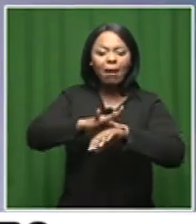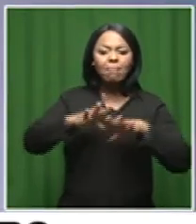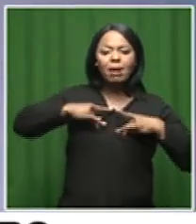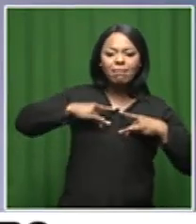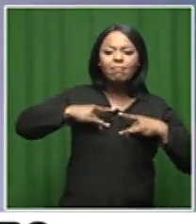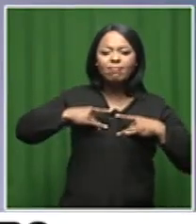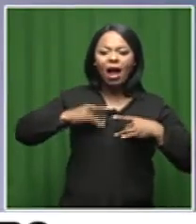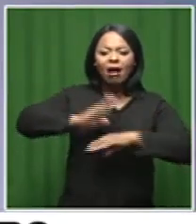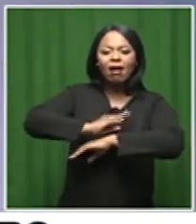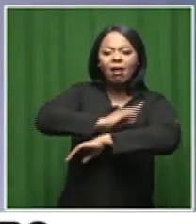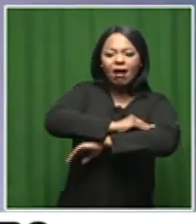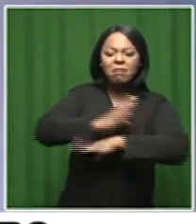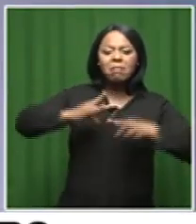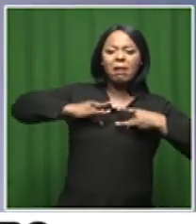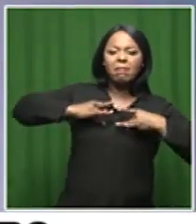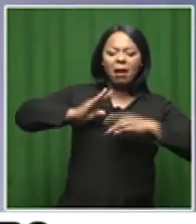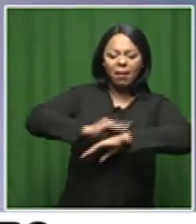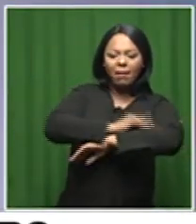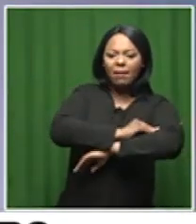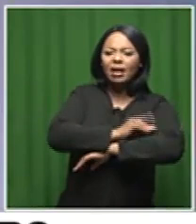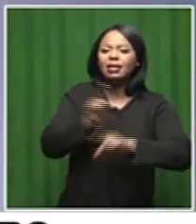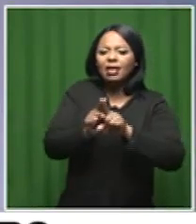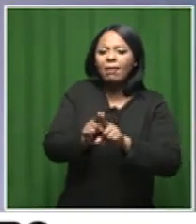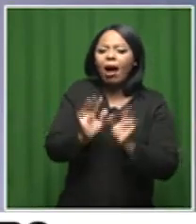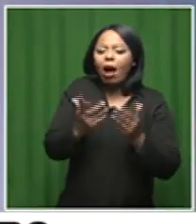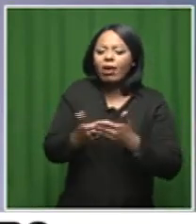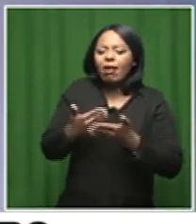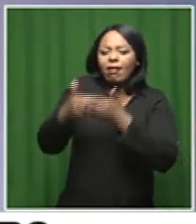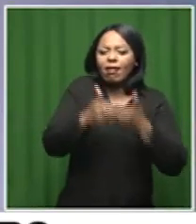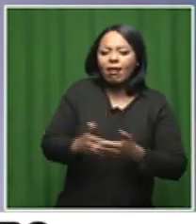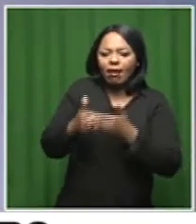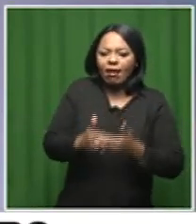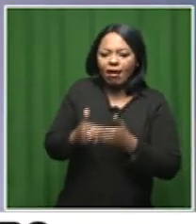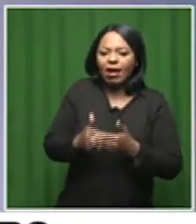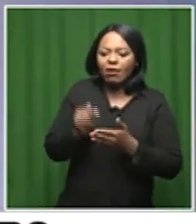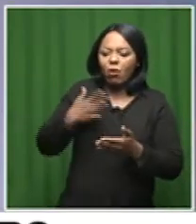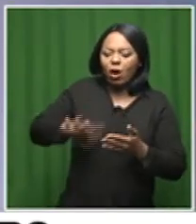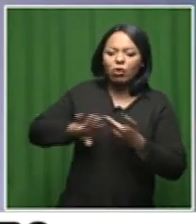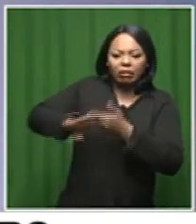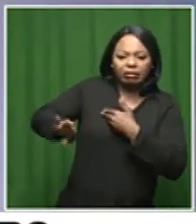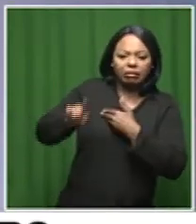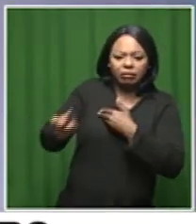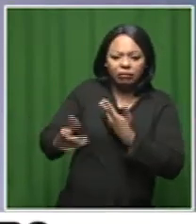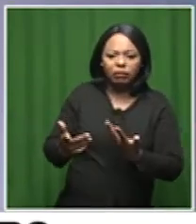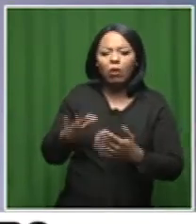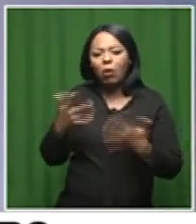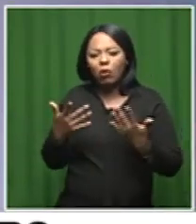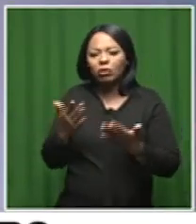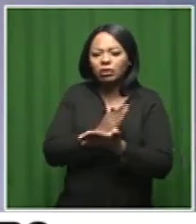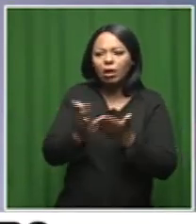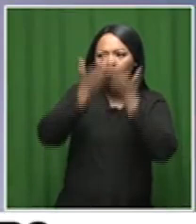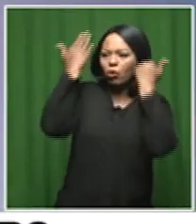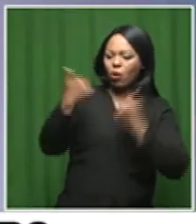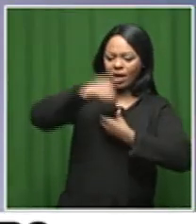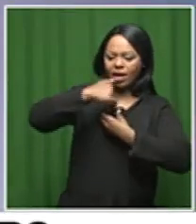do we make the diagnosis, and what should people look out for with themselves, people sitting at home that may potentially have these cancers and not know?